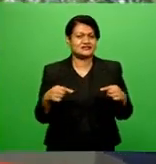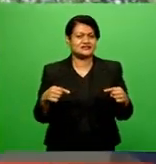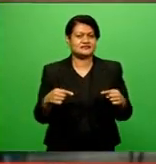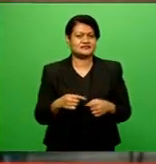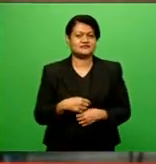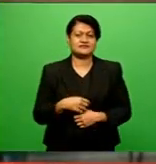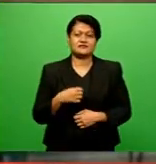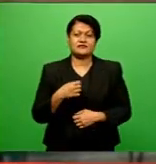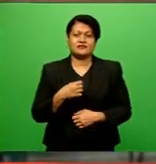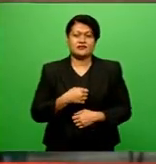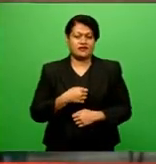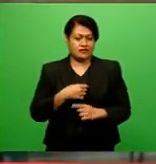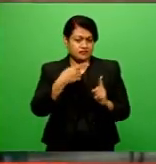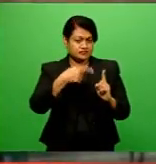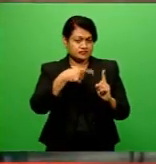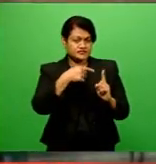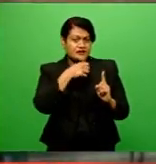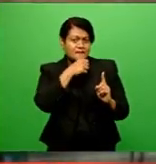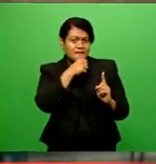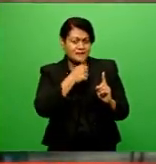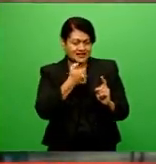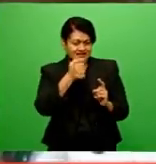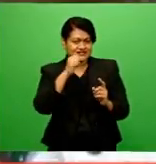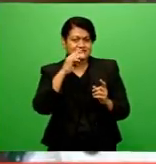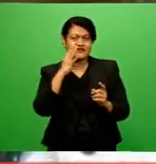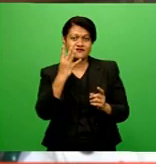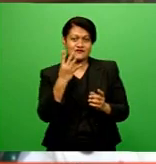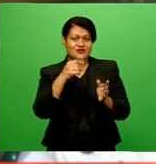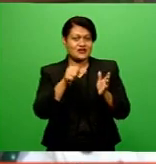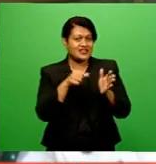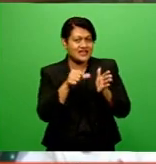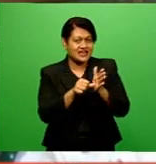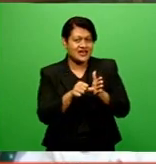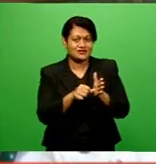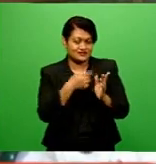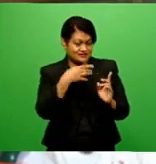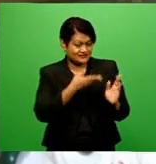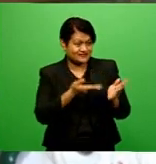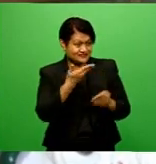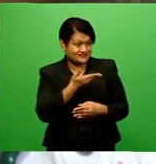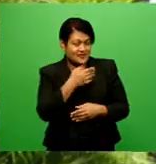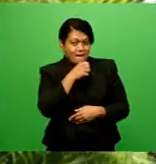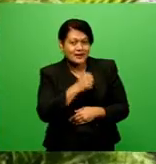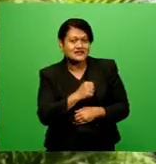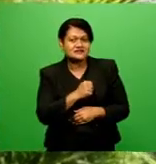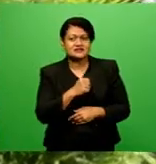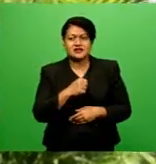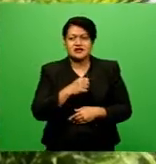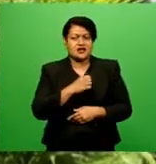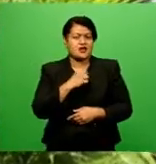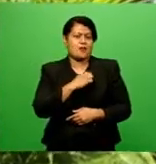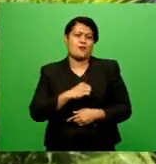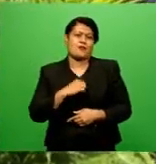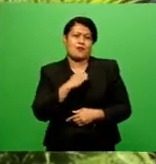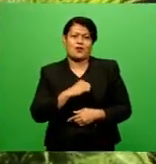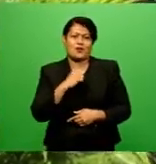Emotional and speechless, 64-year-old Sakio Mother did not expect people to show up at his doorstep this